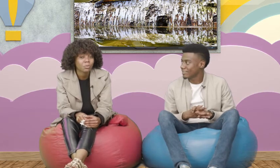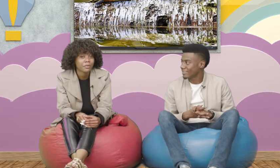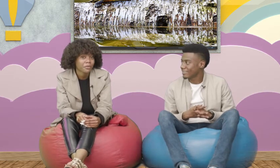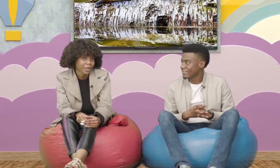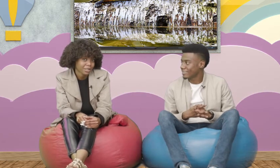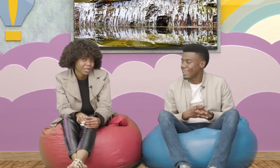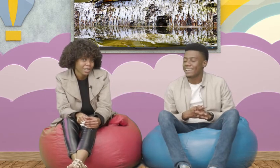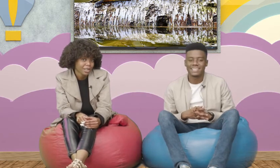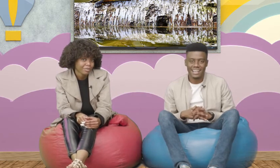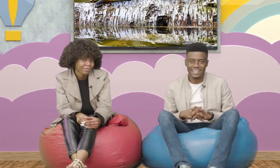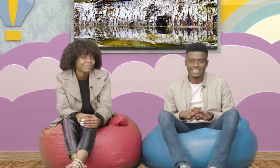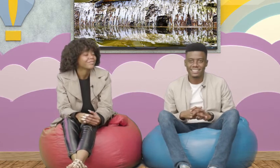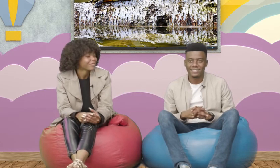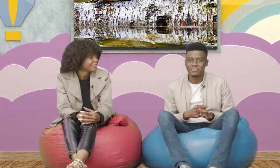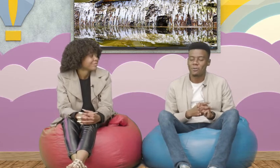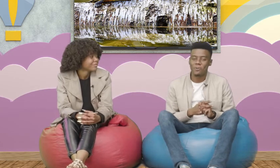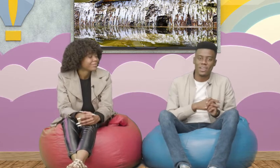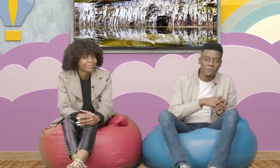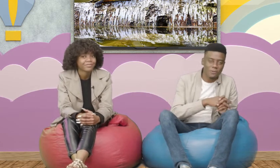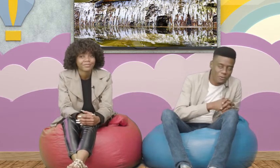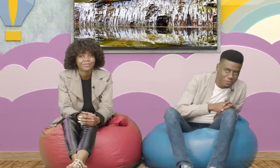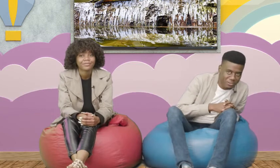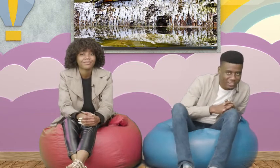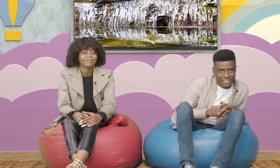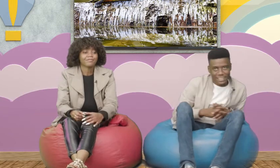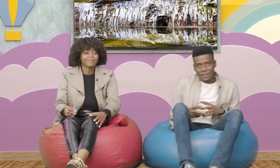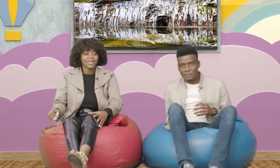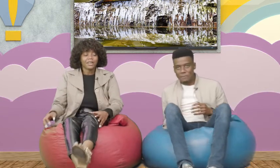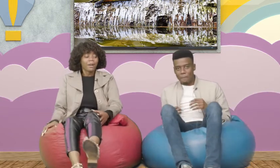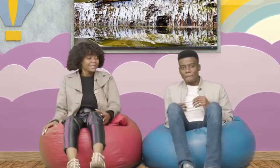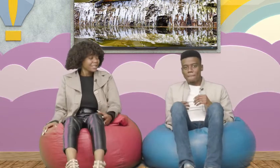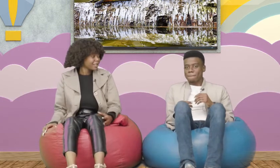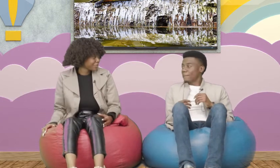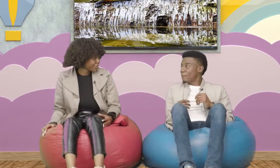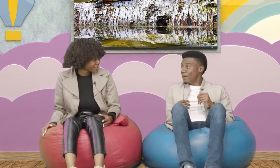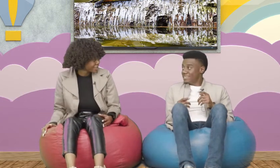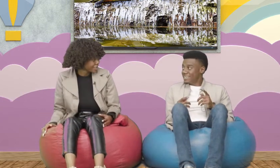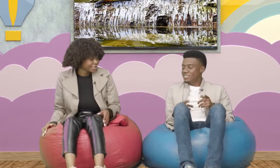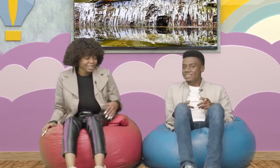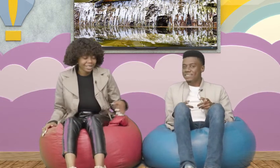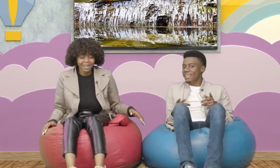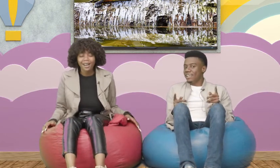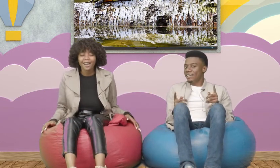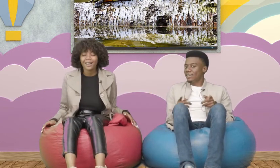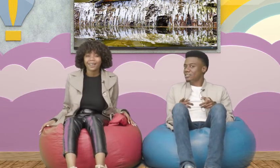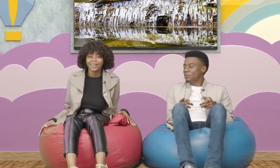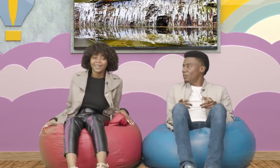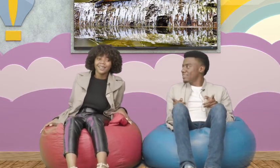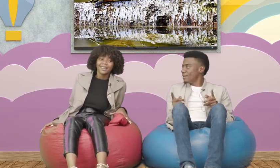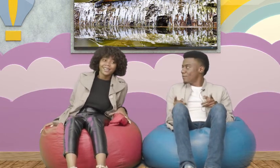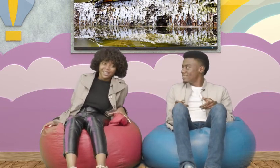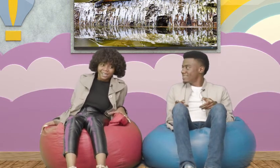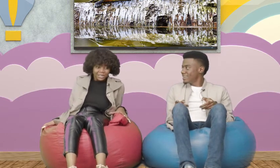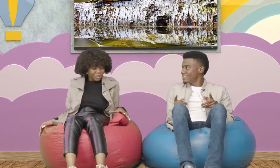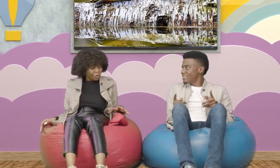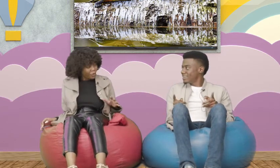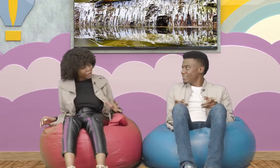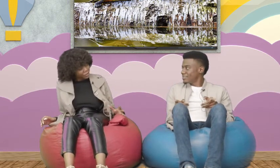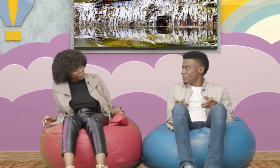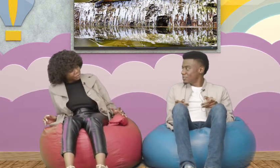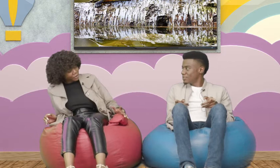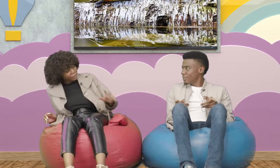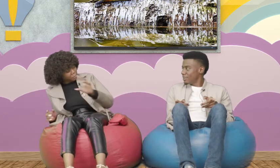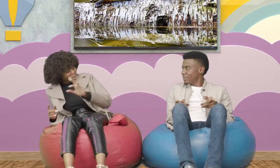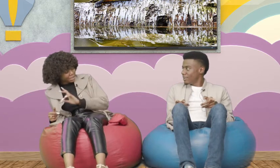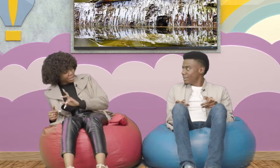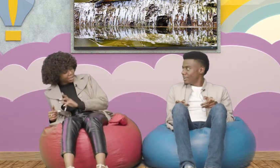need to be fit. Exactly. So here we go. Bicycles first. Bicycles first, and then crisscross, and then bicycles. So and then